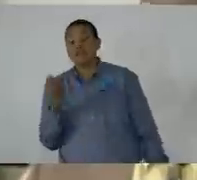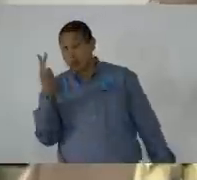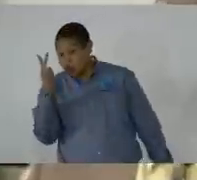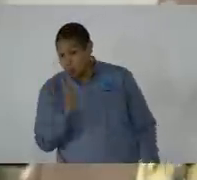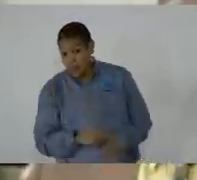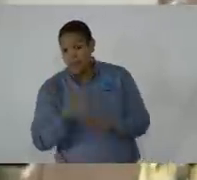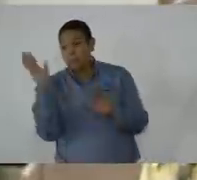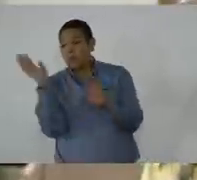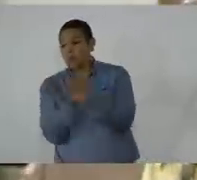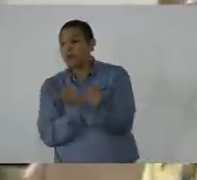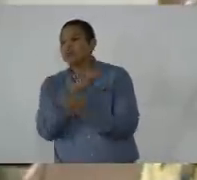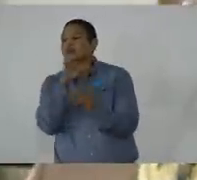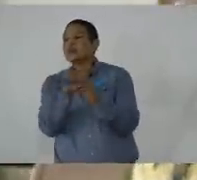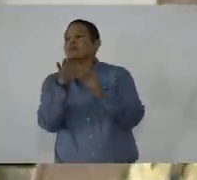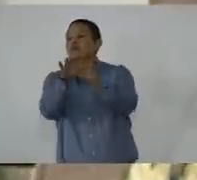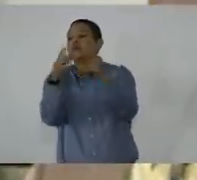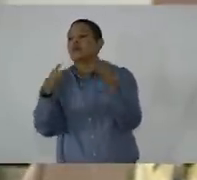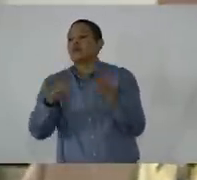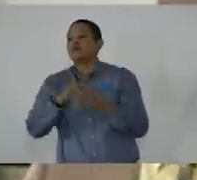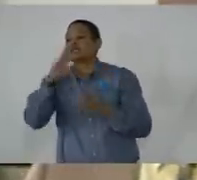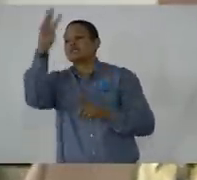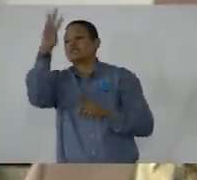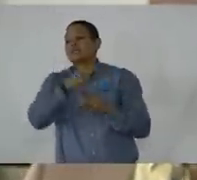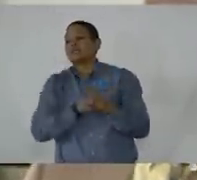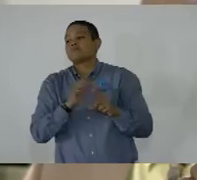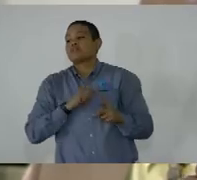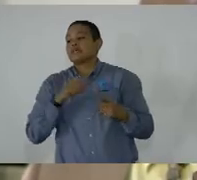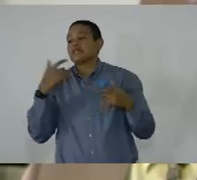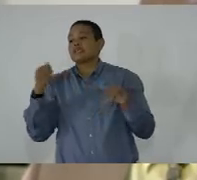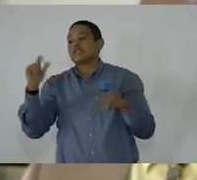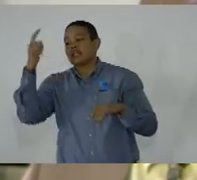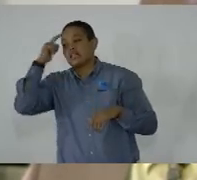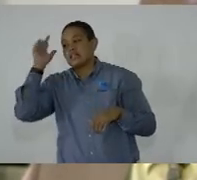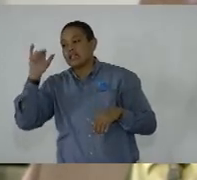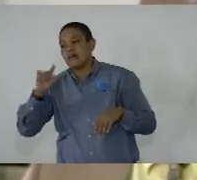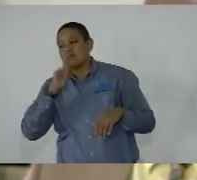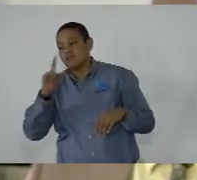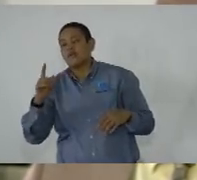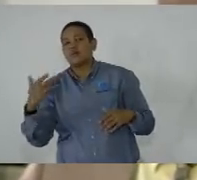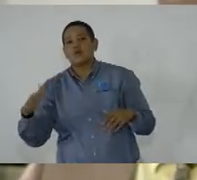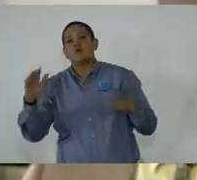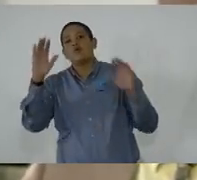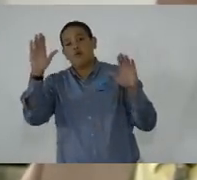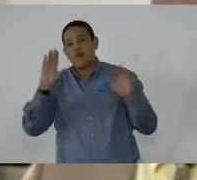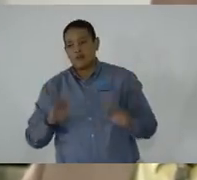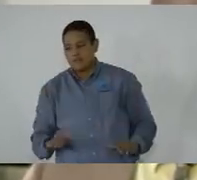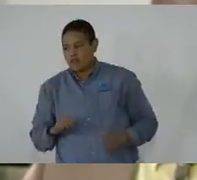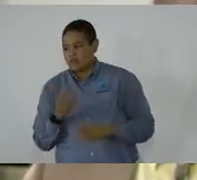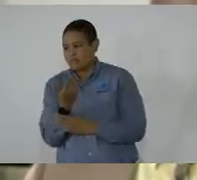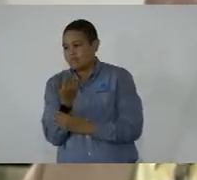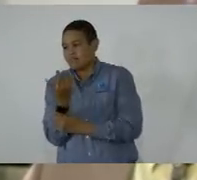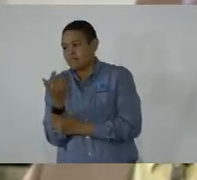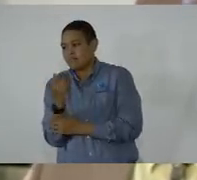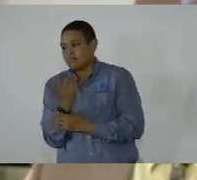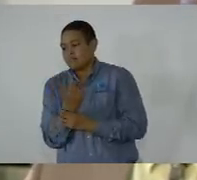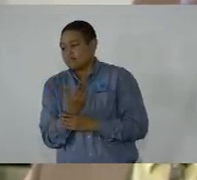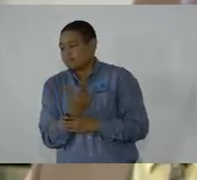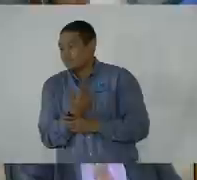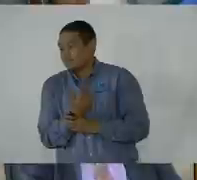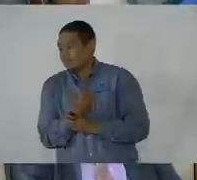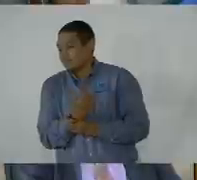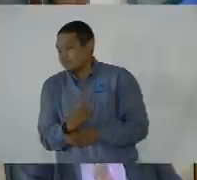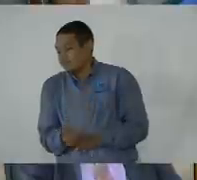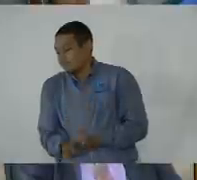twice over, Madam Speaker, in only 6 months. And I still think that is, that's a record.